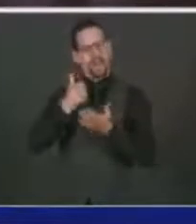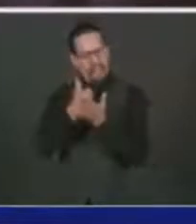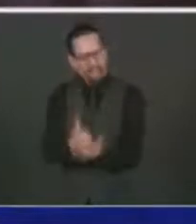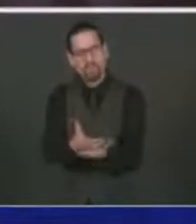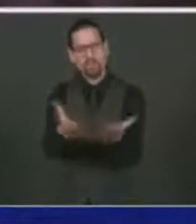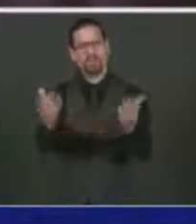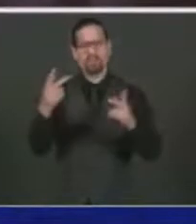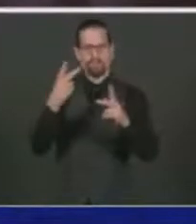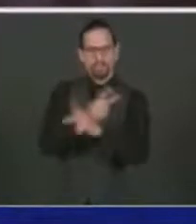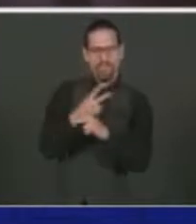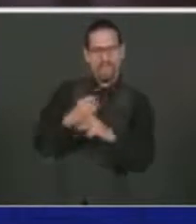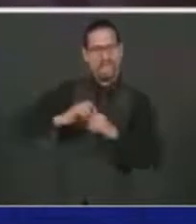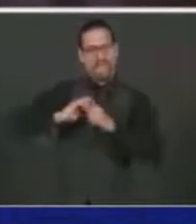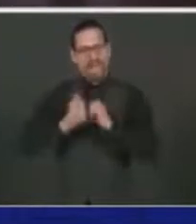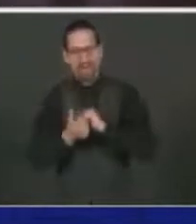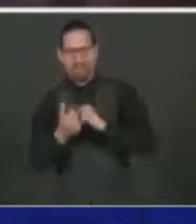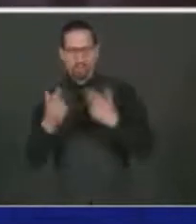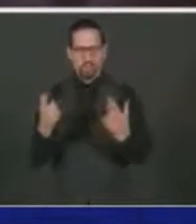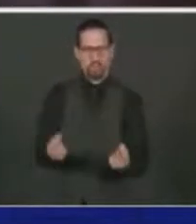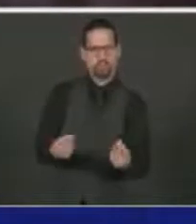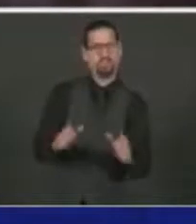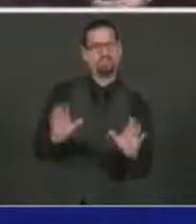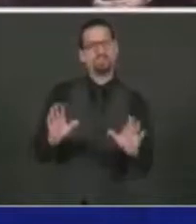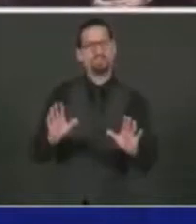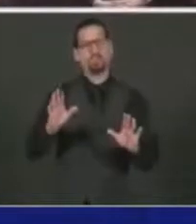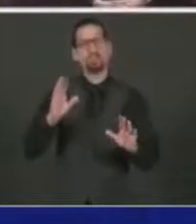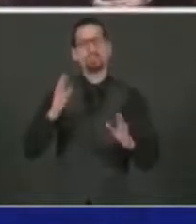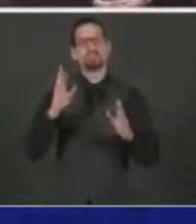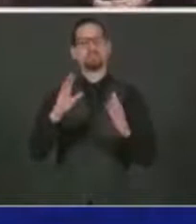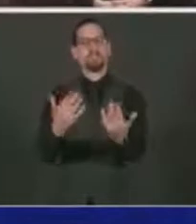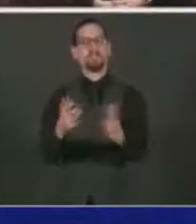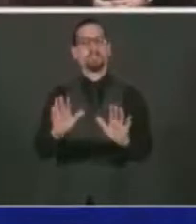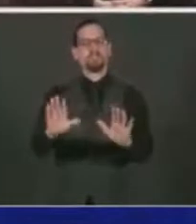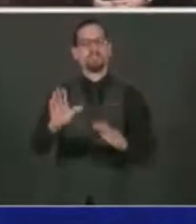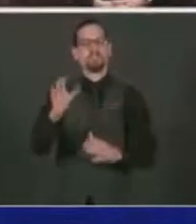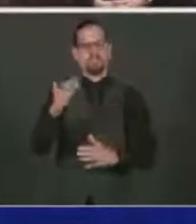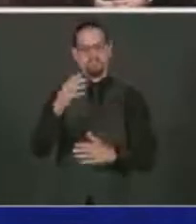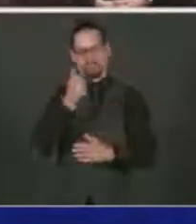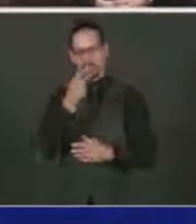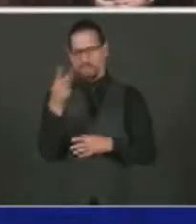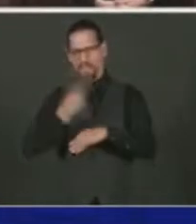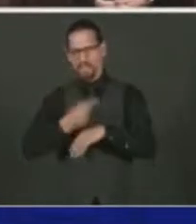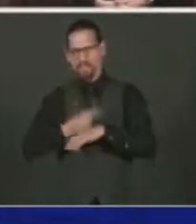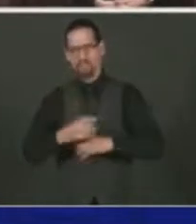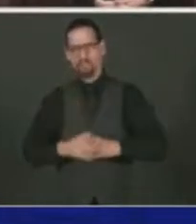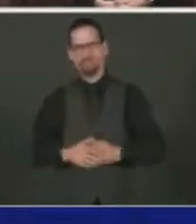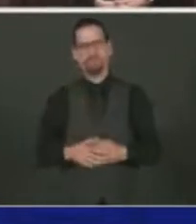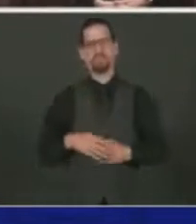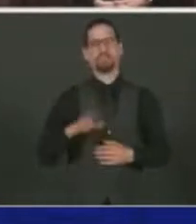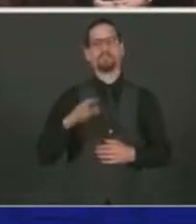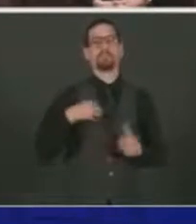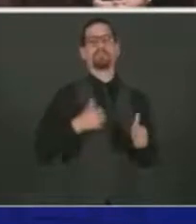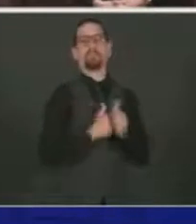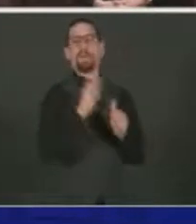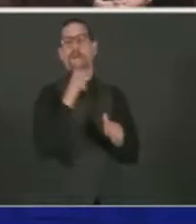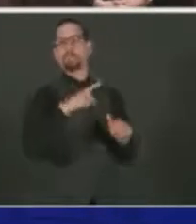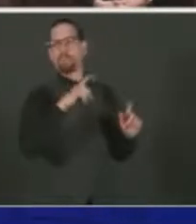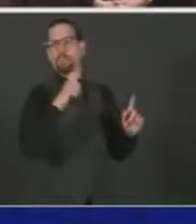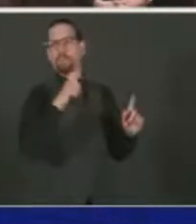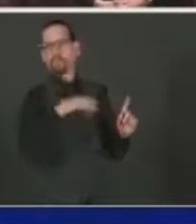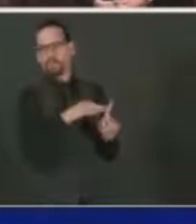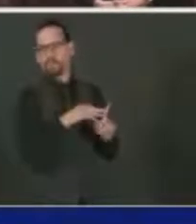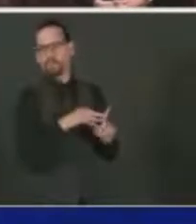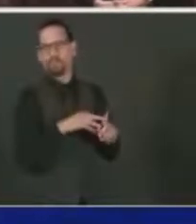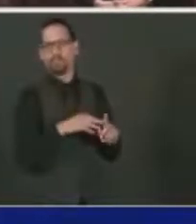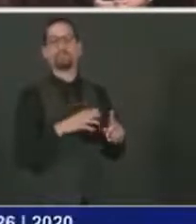think proceed for the next couple days. Secondly, following up on John's question, there's a